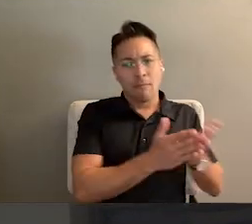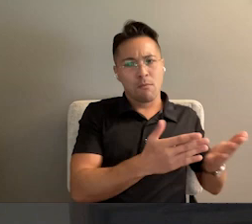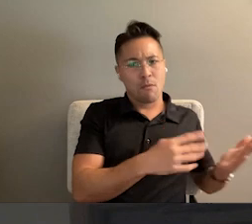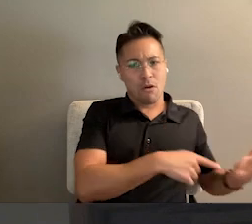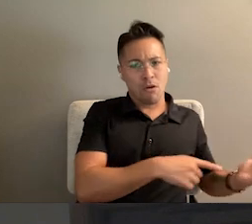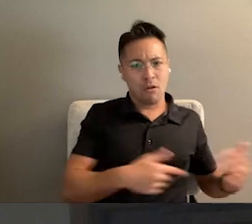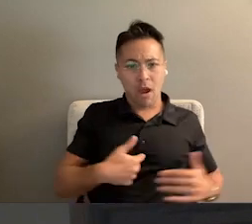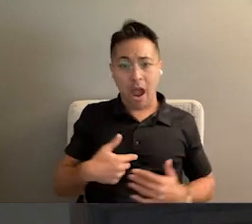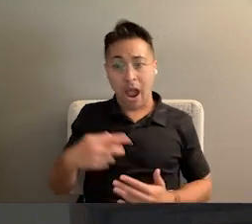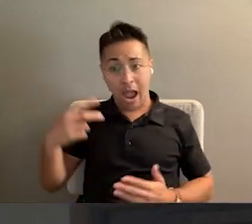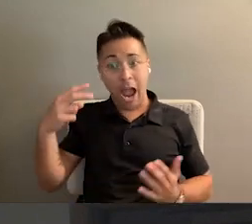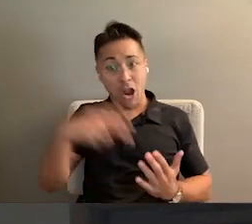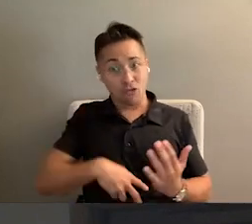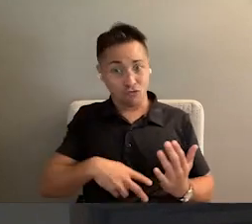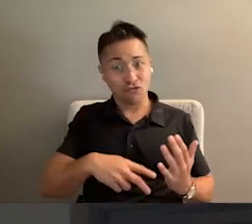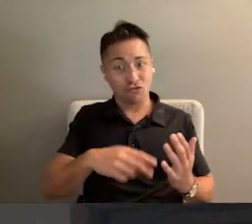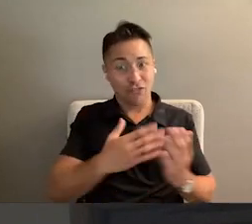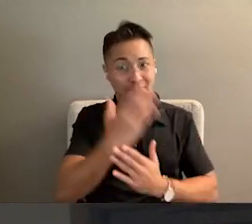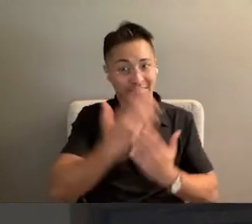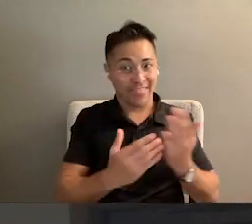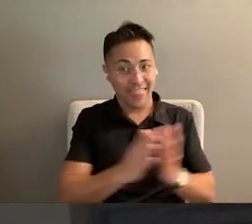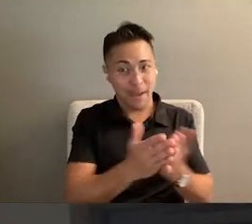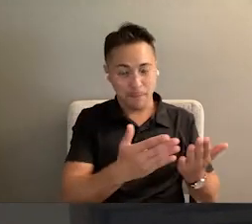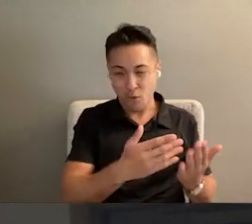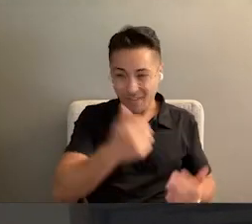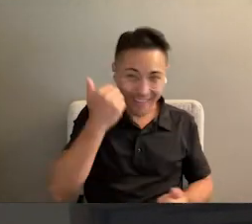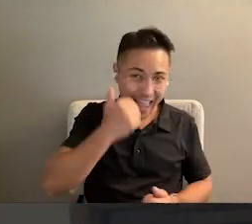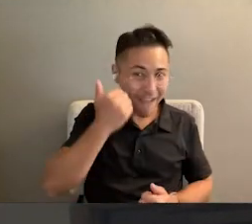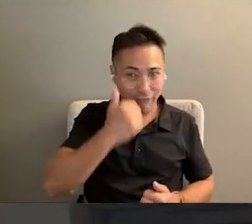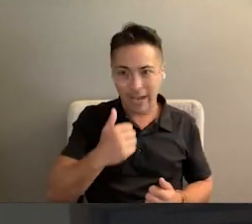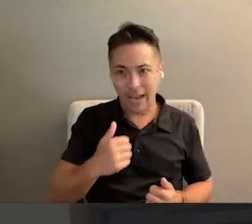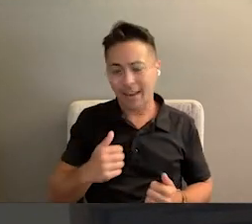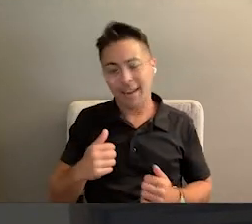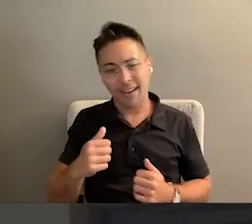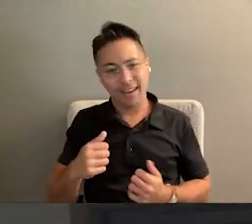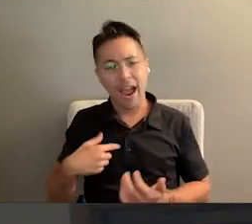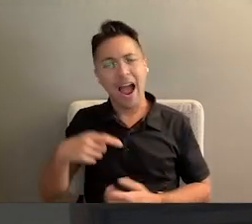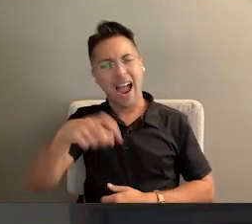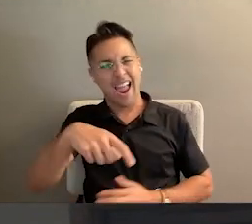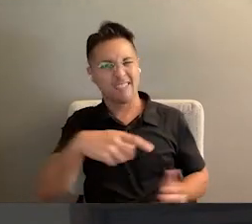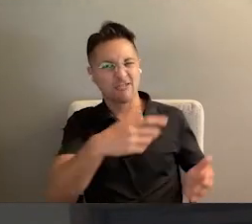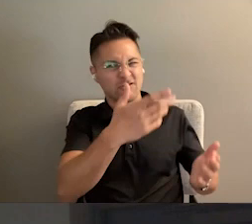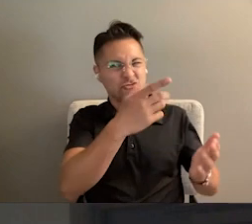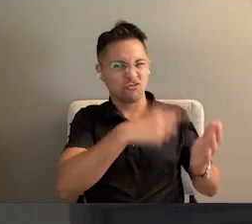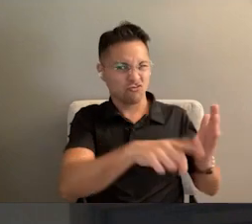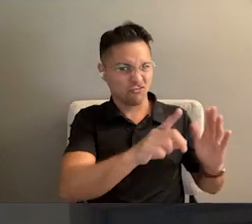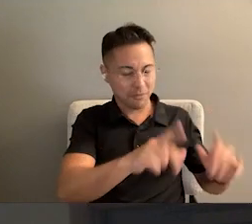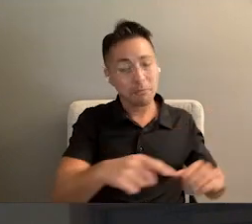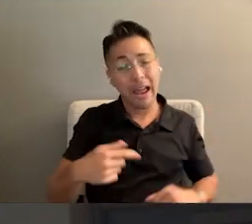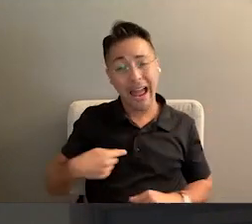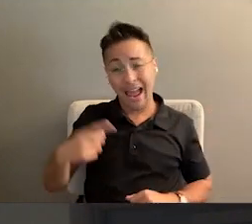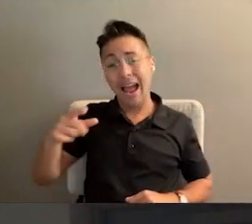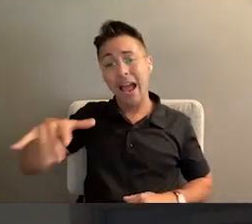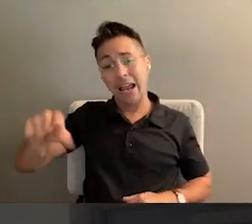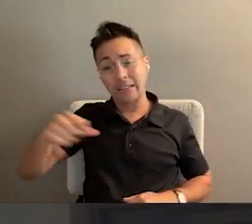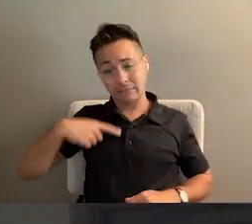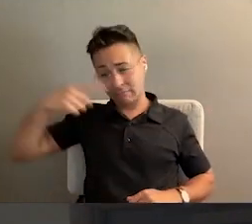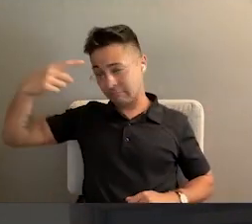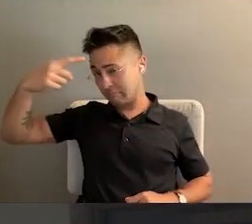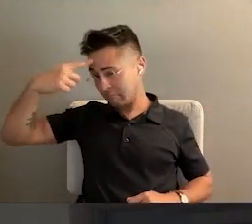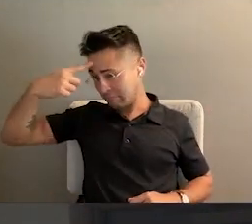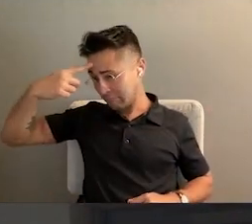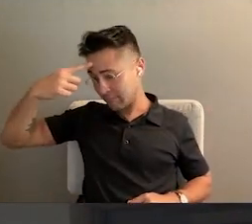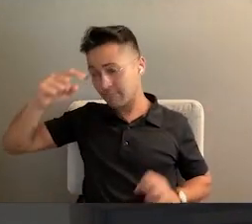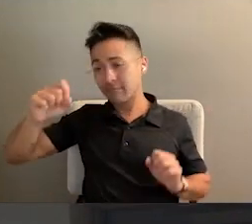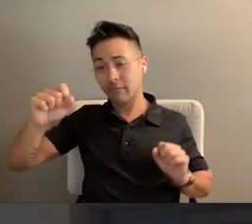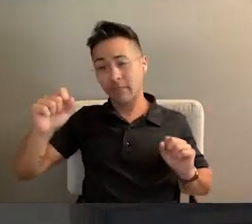I have to check. My instinct, I'm not looking at the handbook. I read the handbook every day, guys. Not every piece of it, but I look things up all the time.